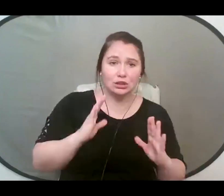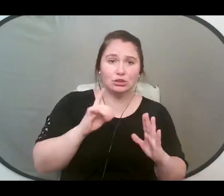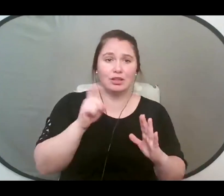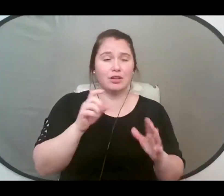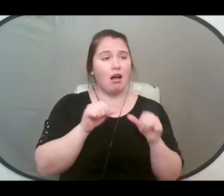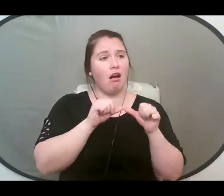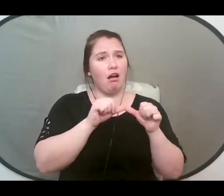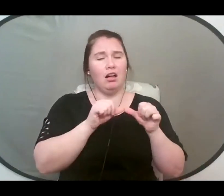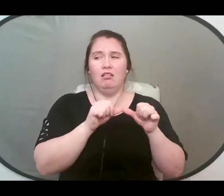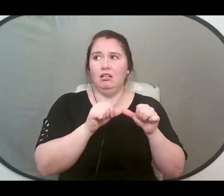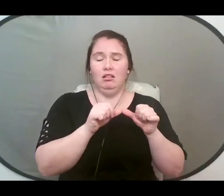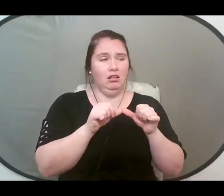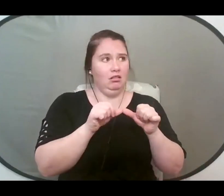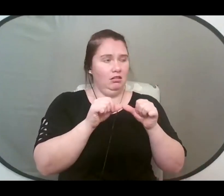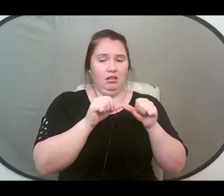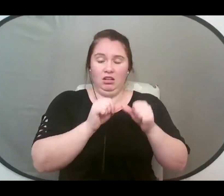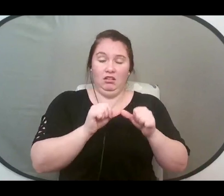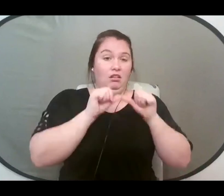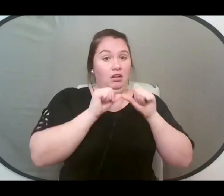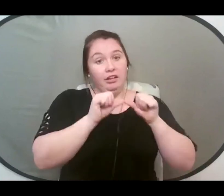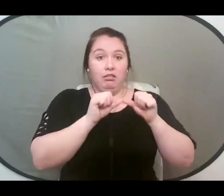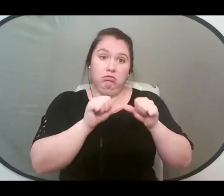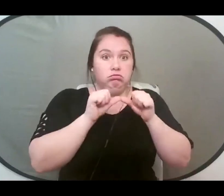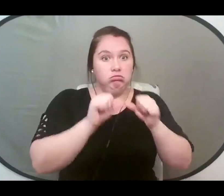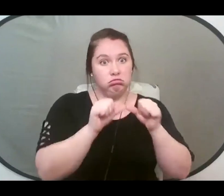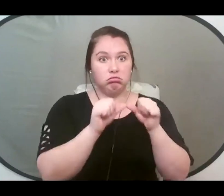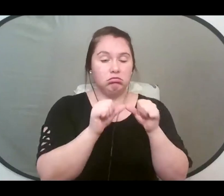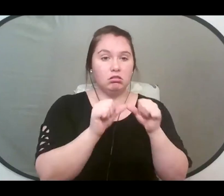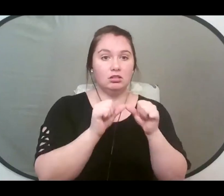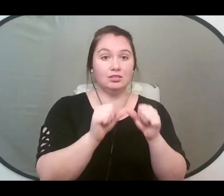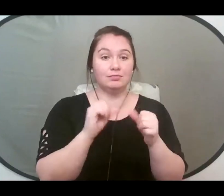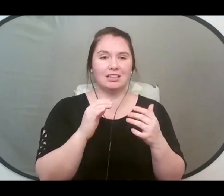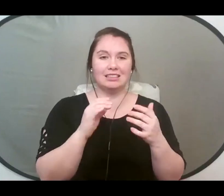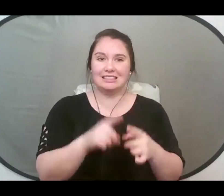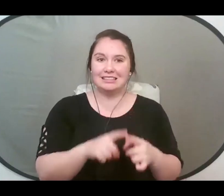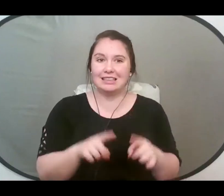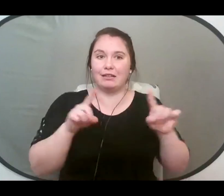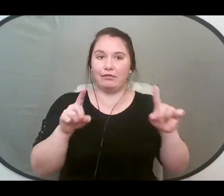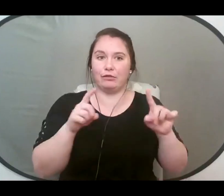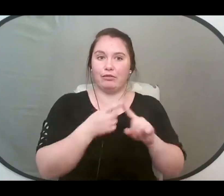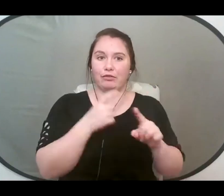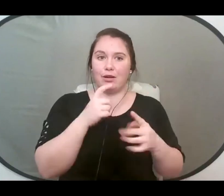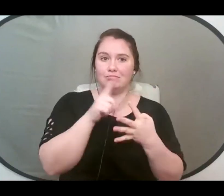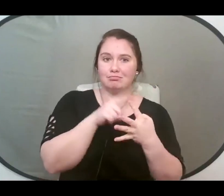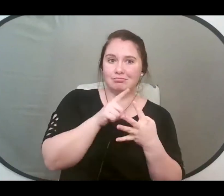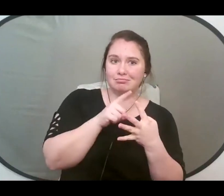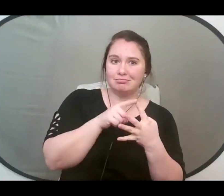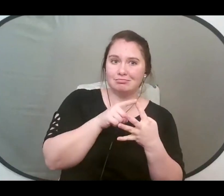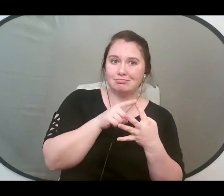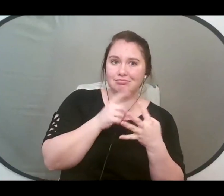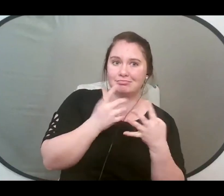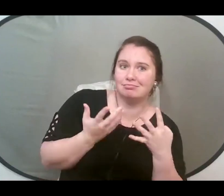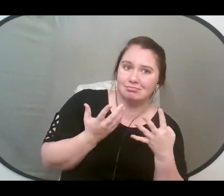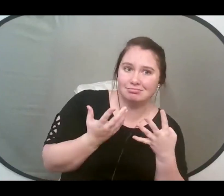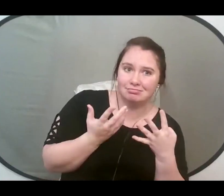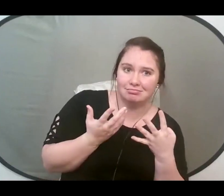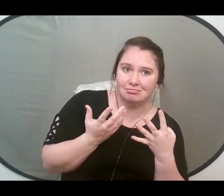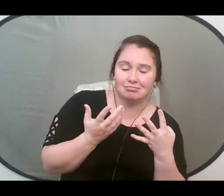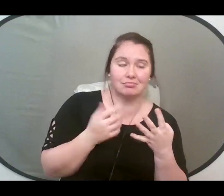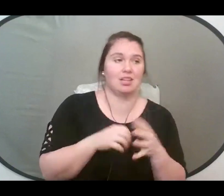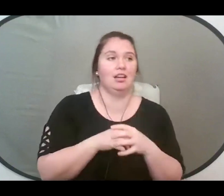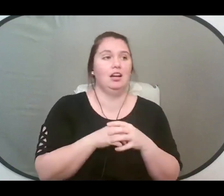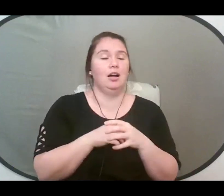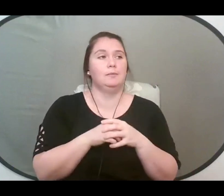people expressed, if we're going to renovate, how substantially different is it from option one and option, than this option. So,